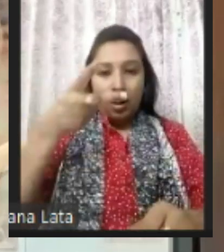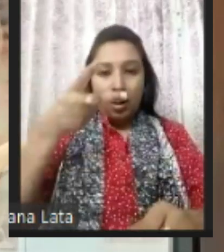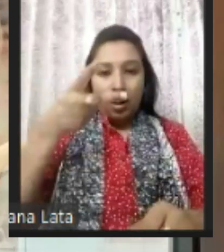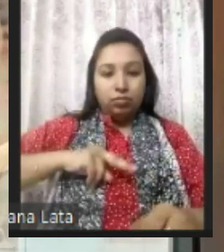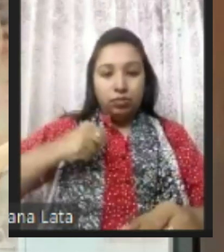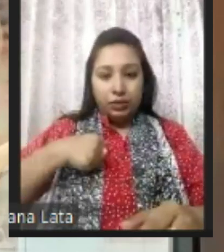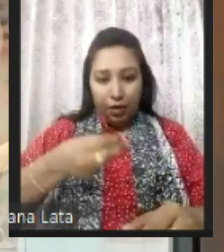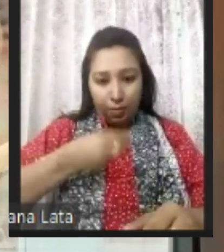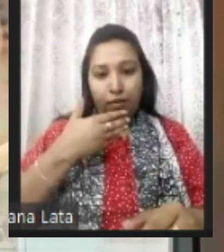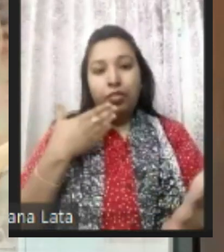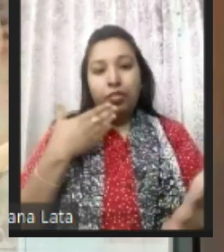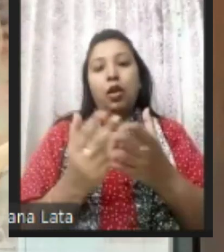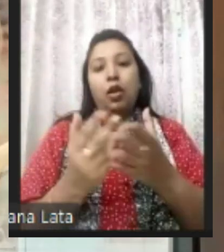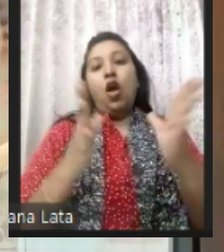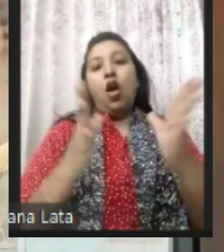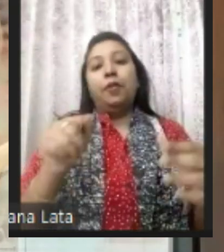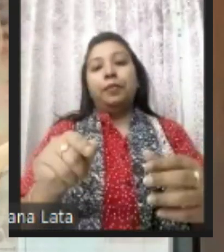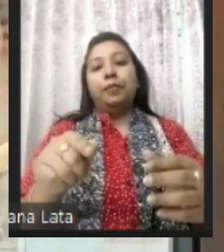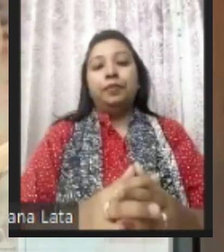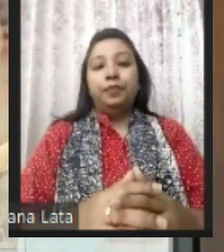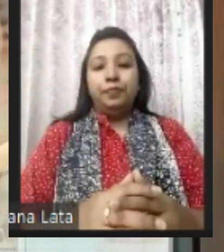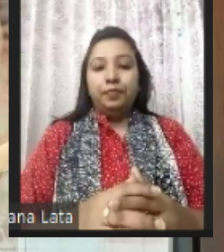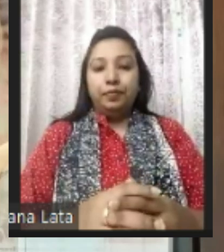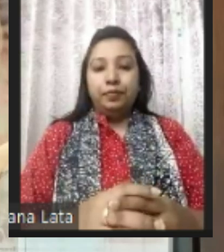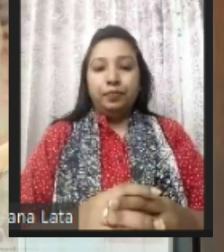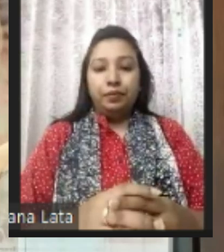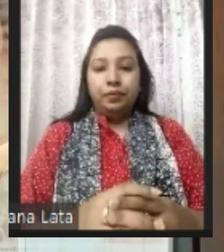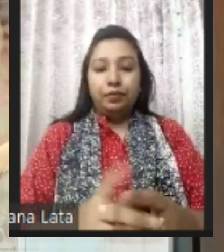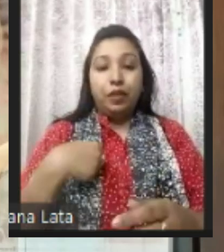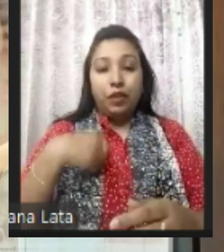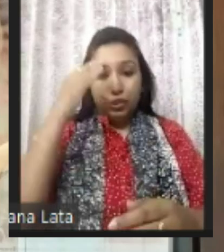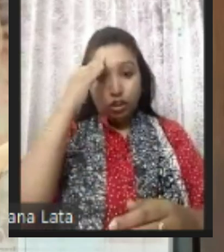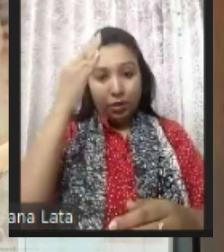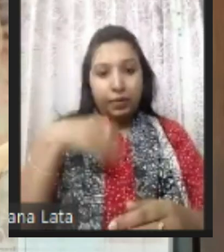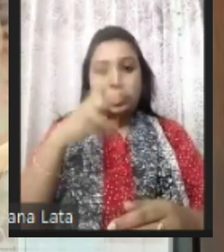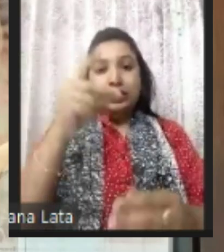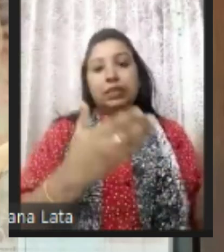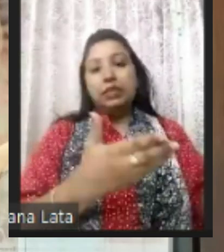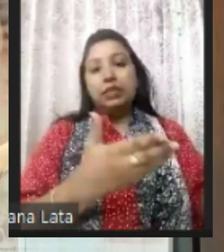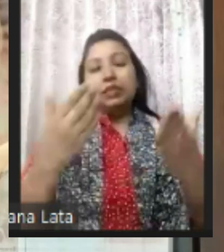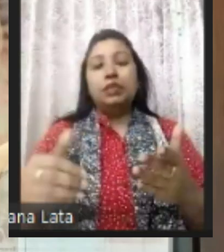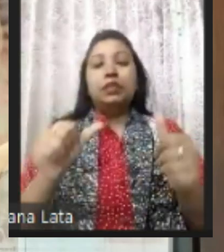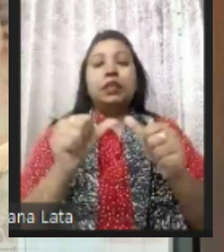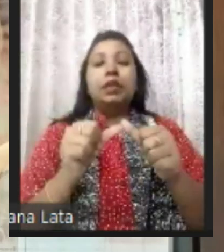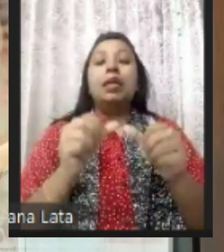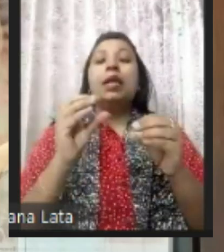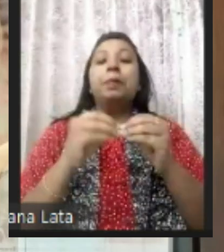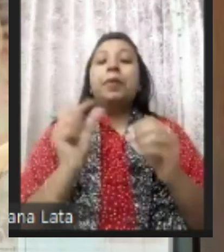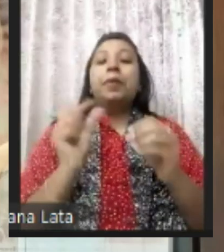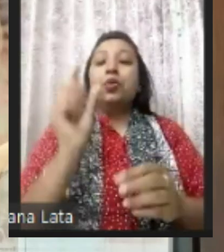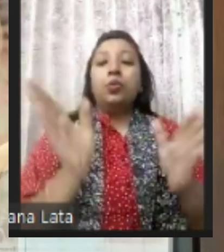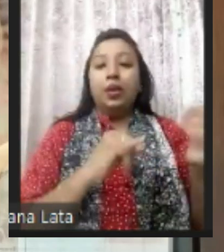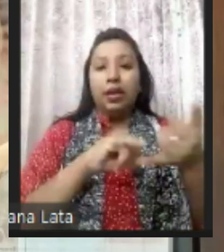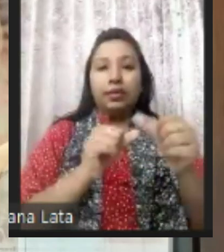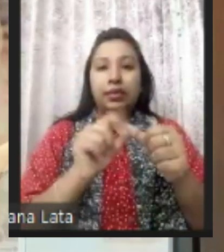Government of the People's Republic of Bangladesh. Then respected special guest, Dr. Abu Saleh Mustafa Kamal, Director General,